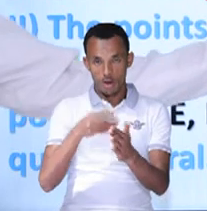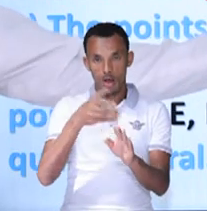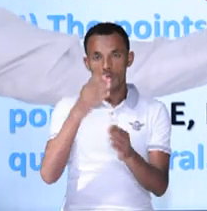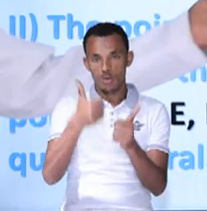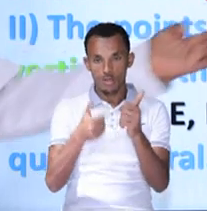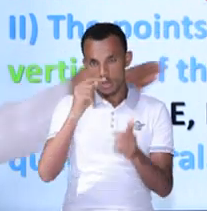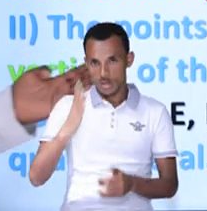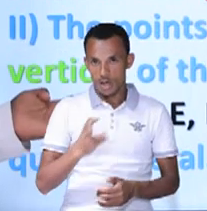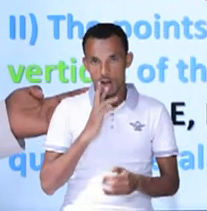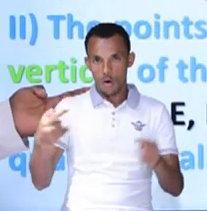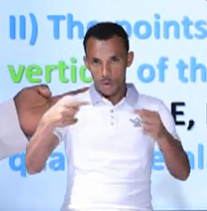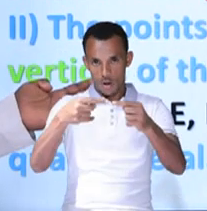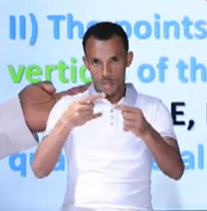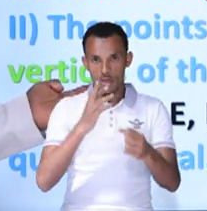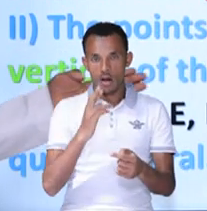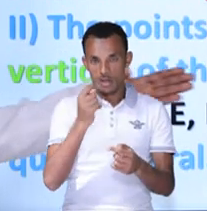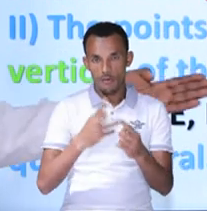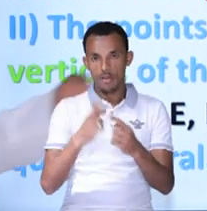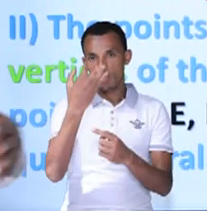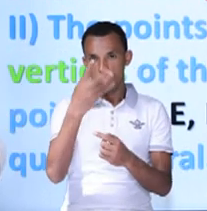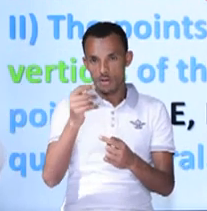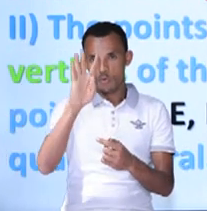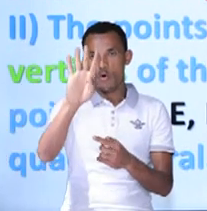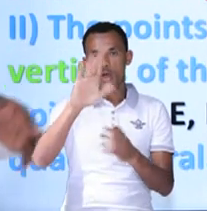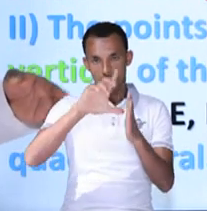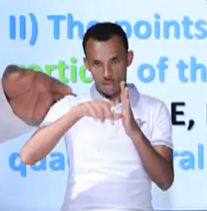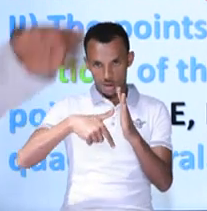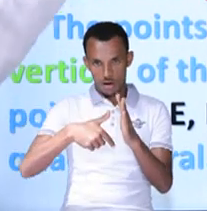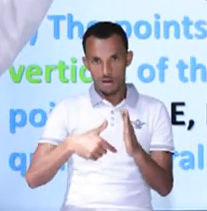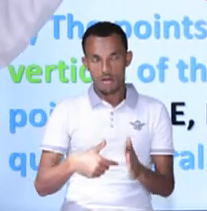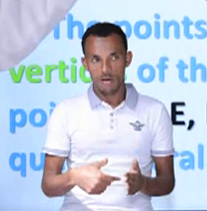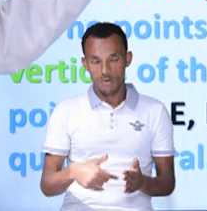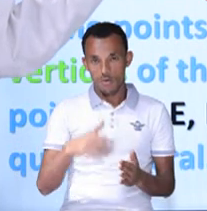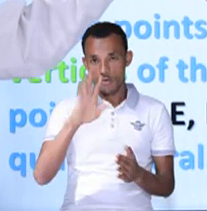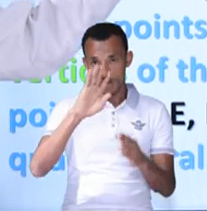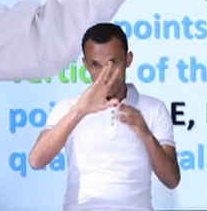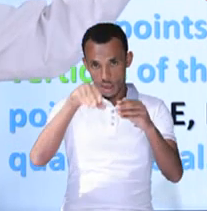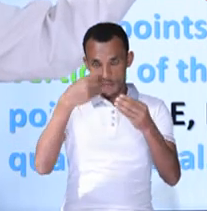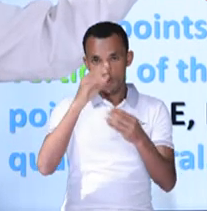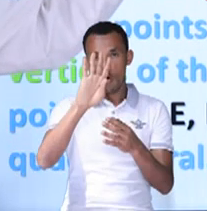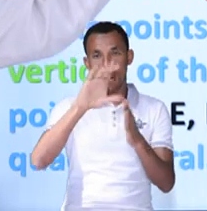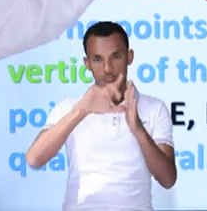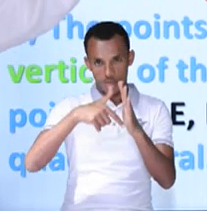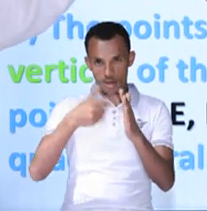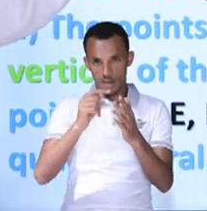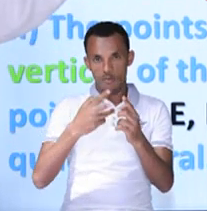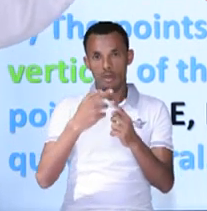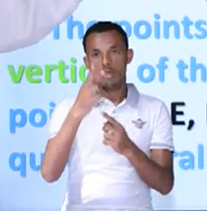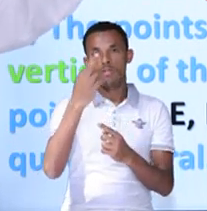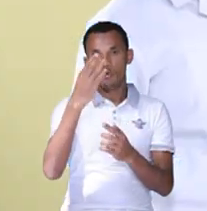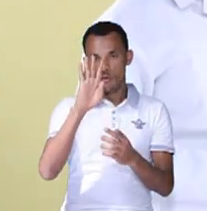the sides are connected are the vertices of the quadrilateral. For the given quadrilateral, the vertex of the